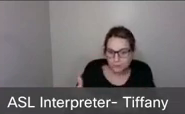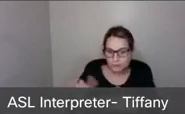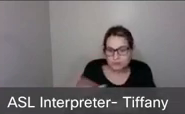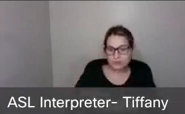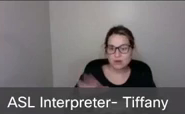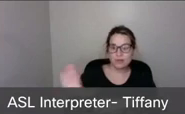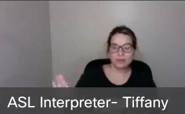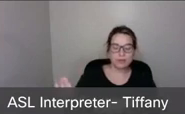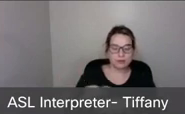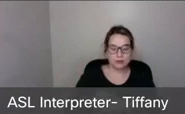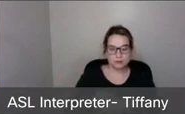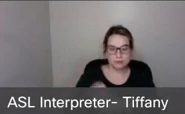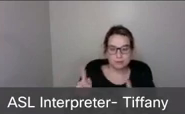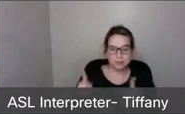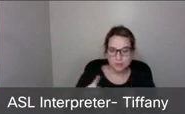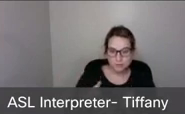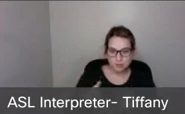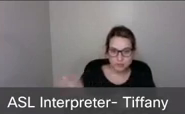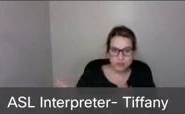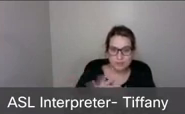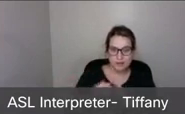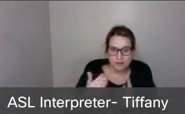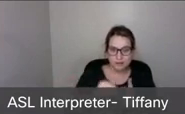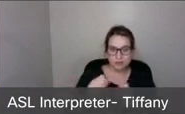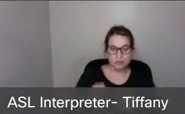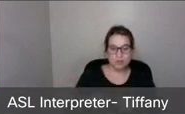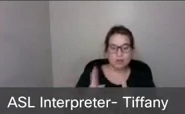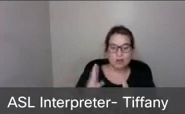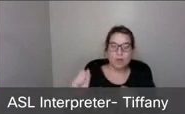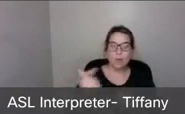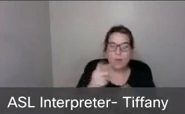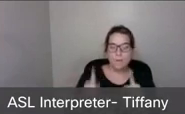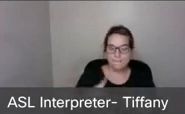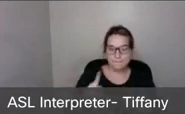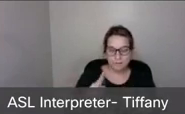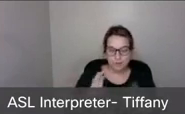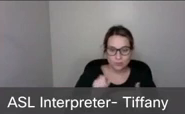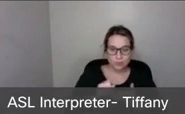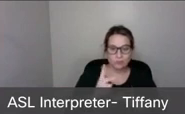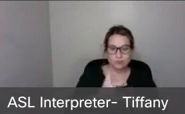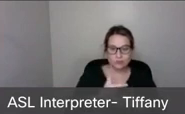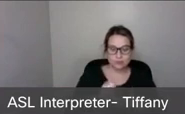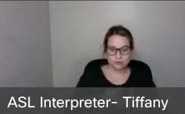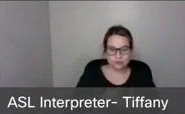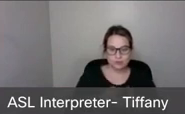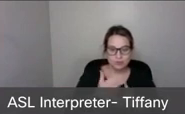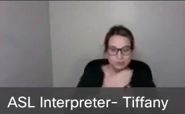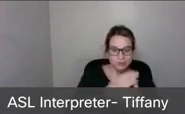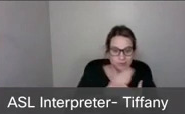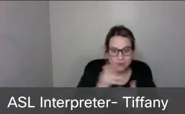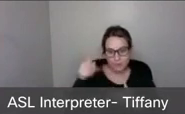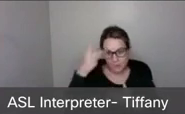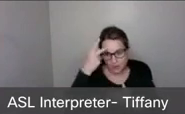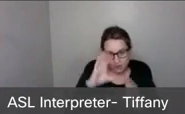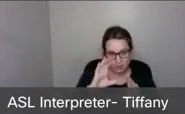every time. To give all people a chance to affect the outcome of an election, the margin between political parties